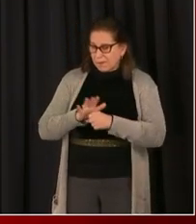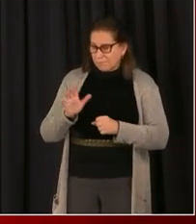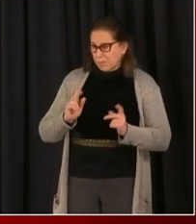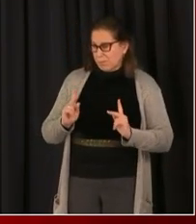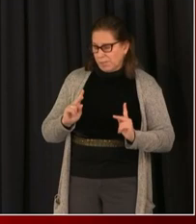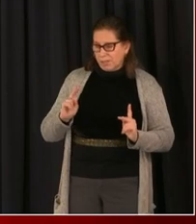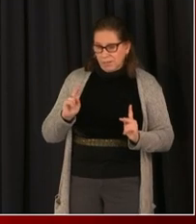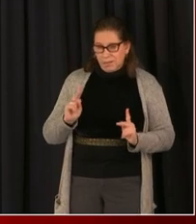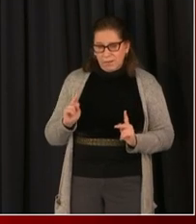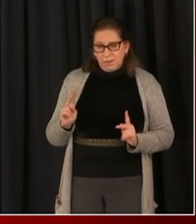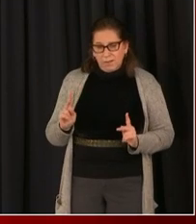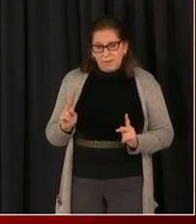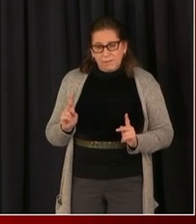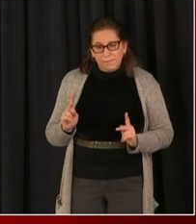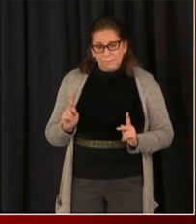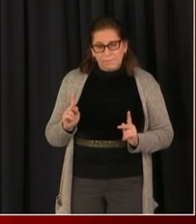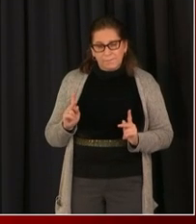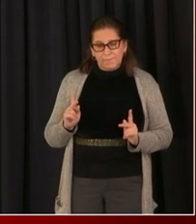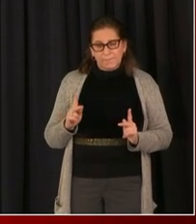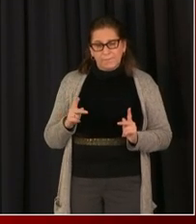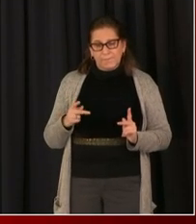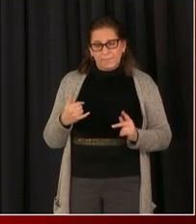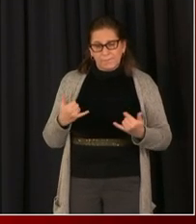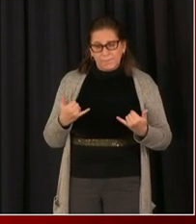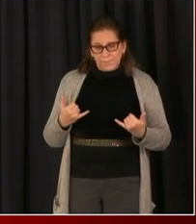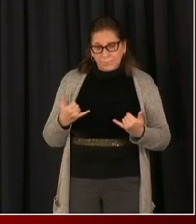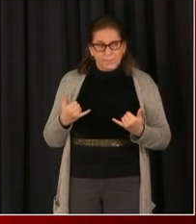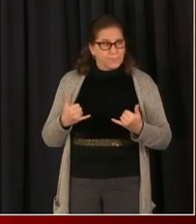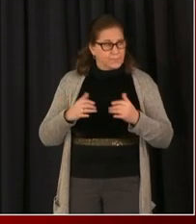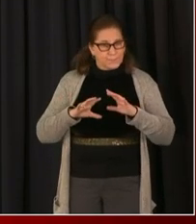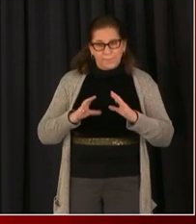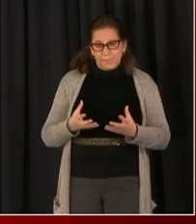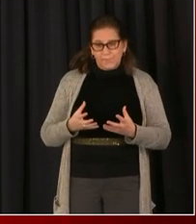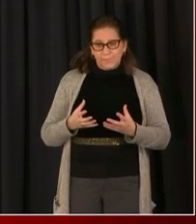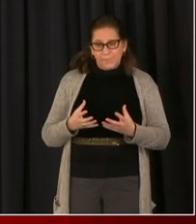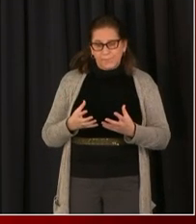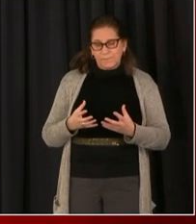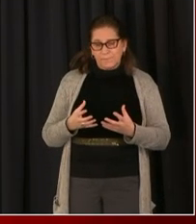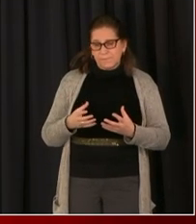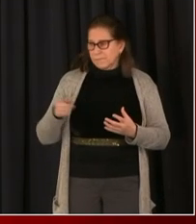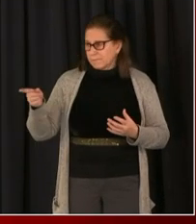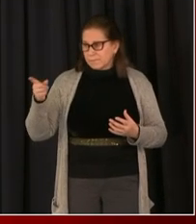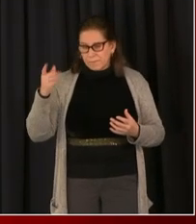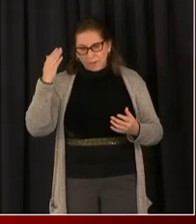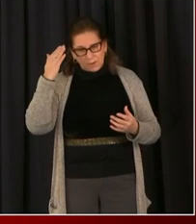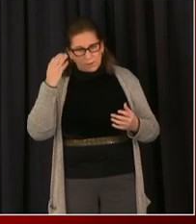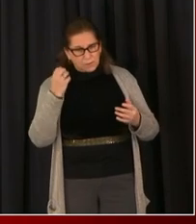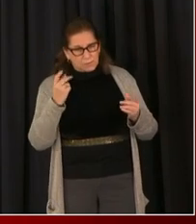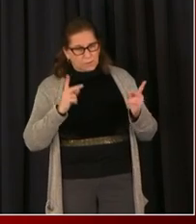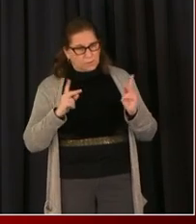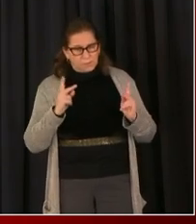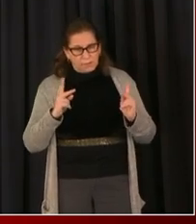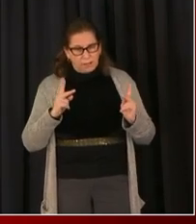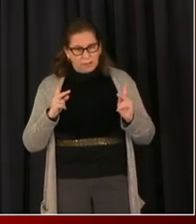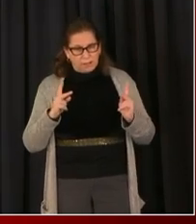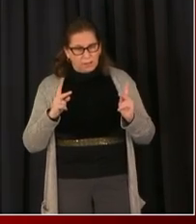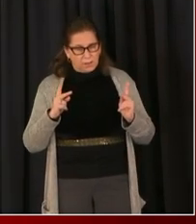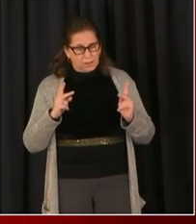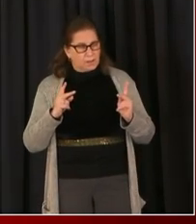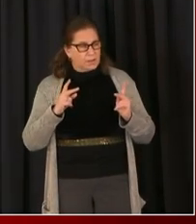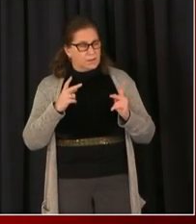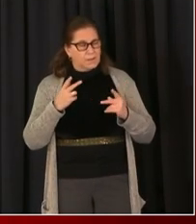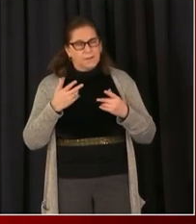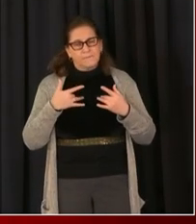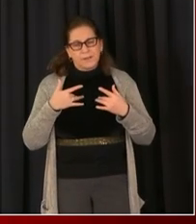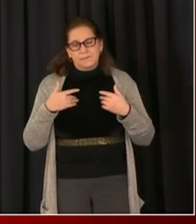and compliance with restrictions change? I know we've talked about COVID fatigue before, but compared to the first wave, what are you seeing